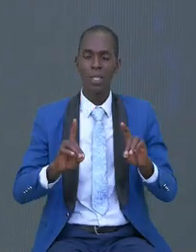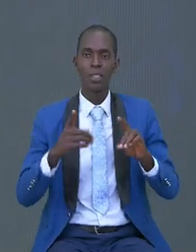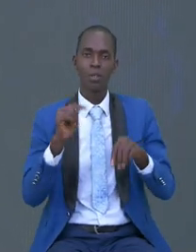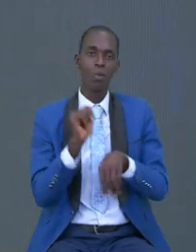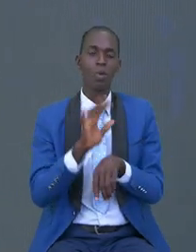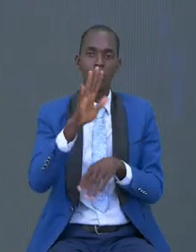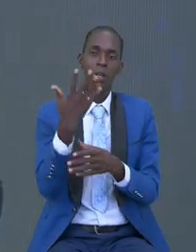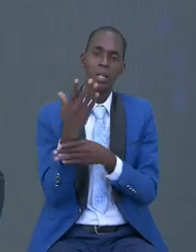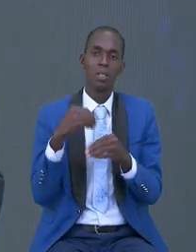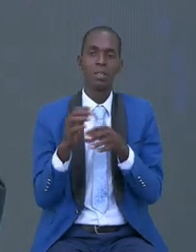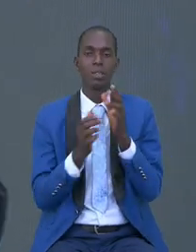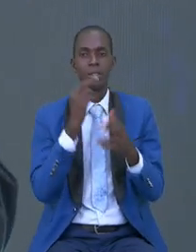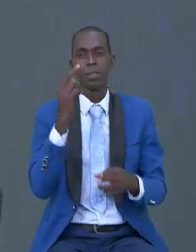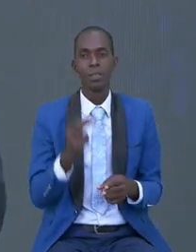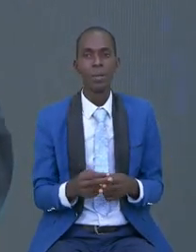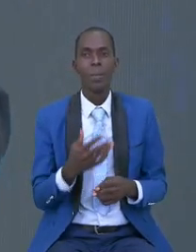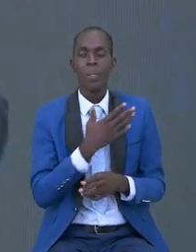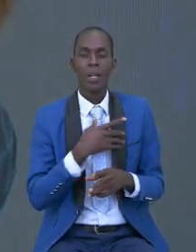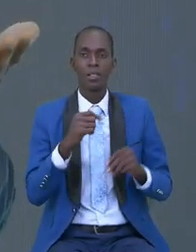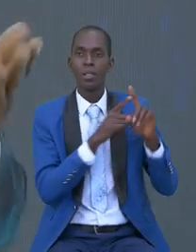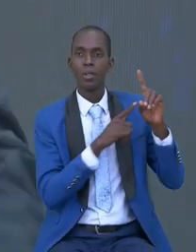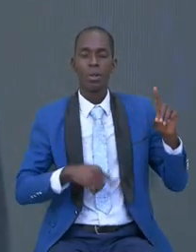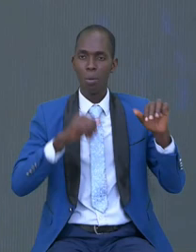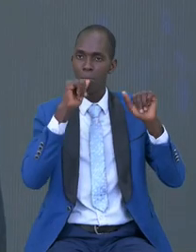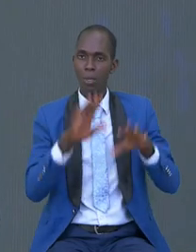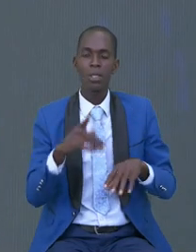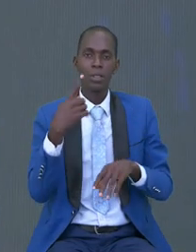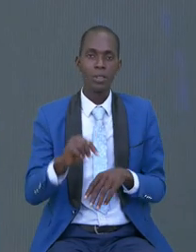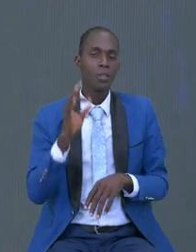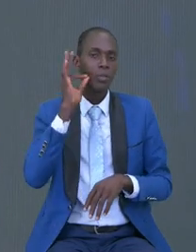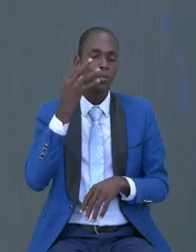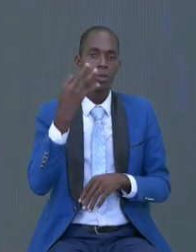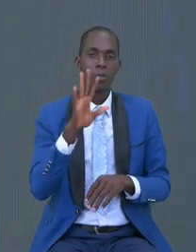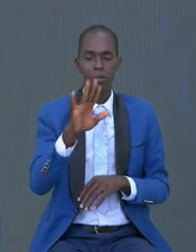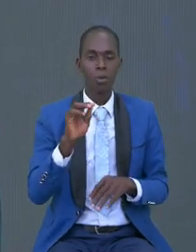hand. And the Lord prosper the fruit of your ministry.